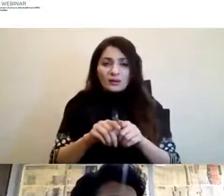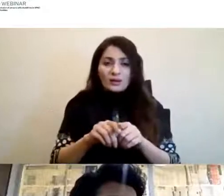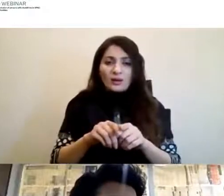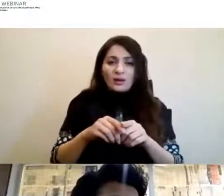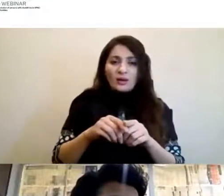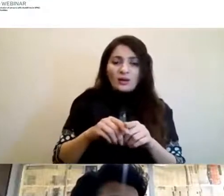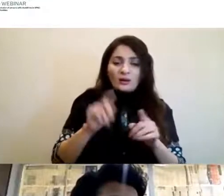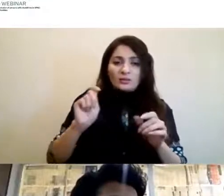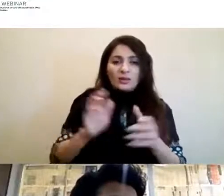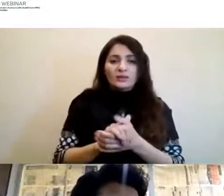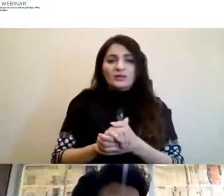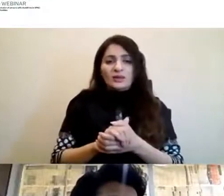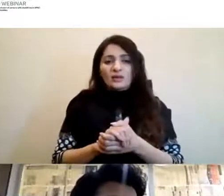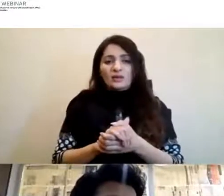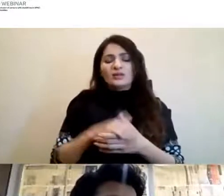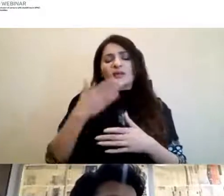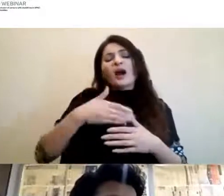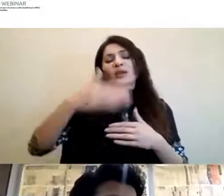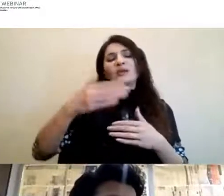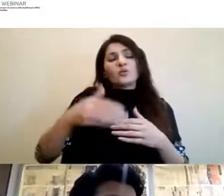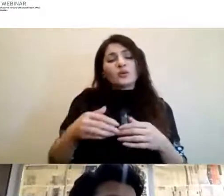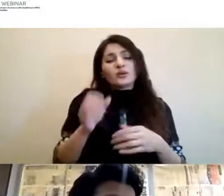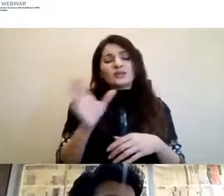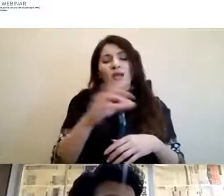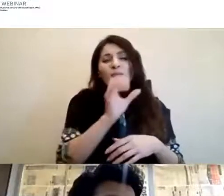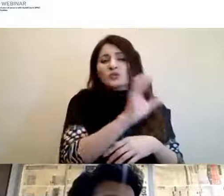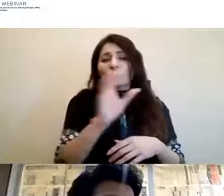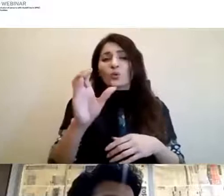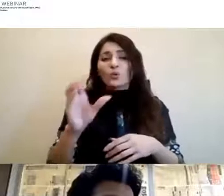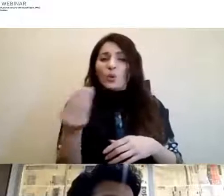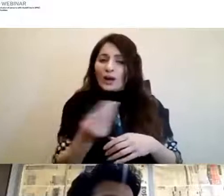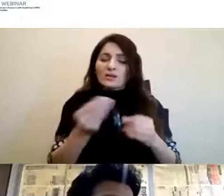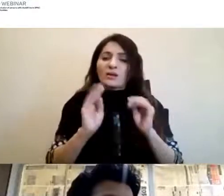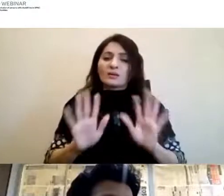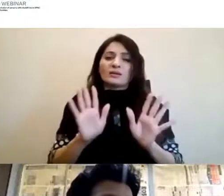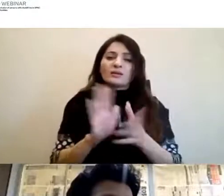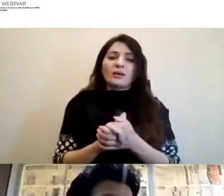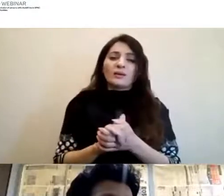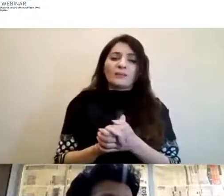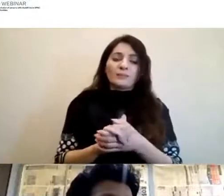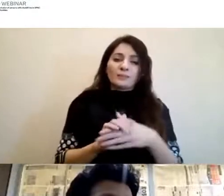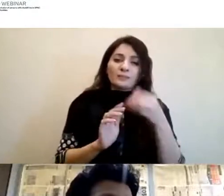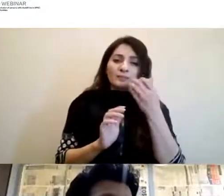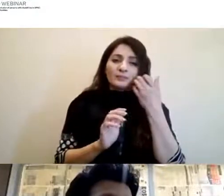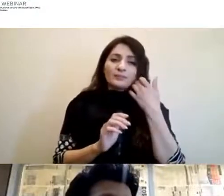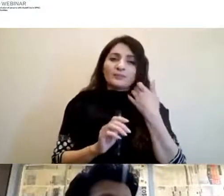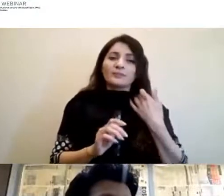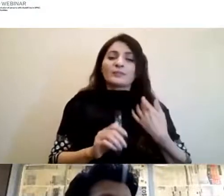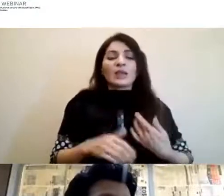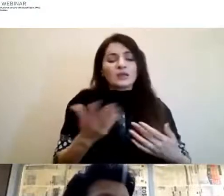things a little bit easier. But I'd be, curious to understand, what are some of the